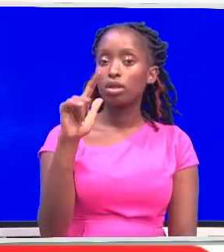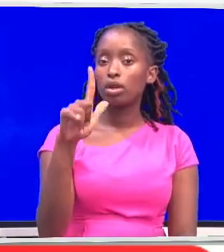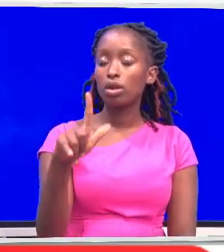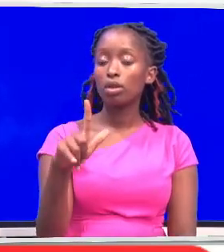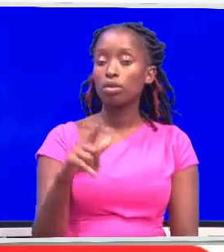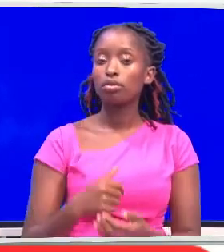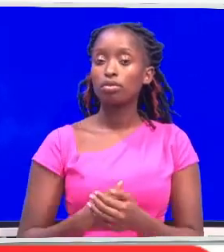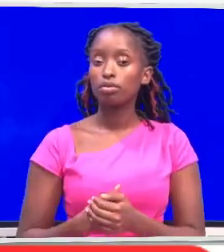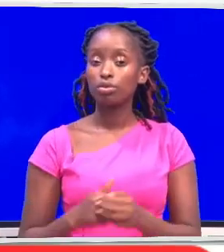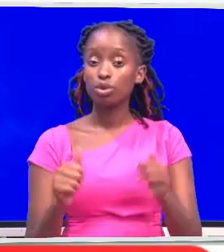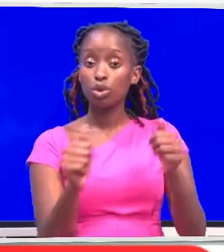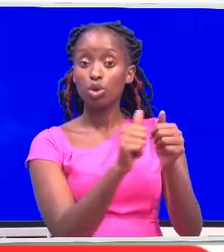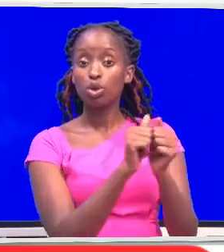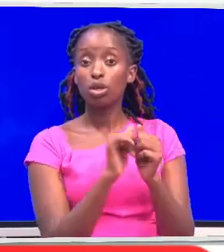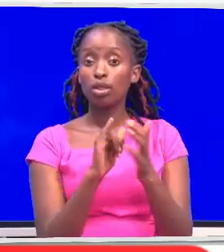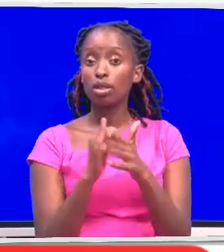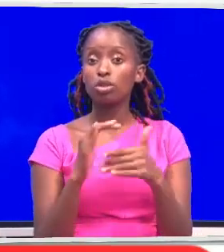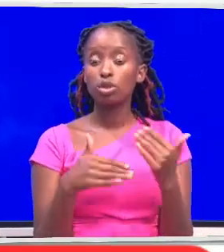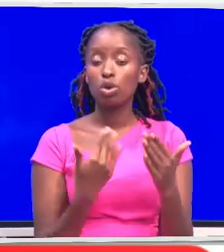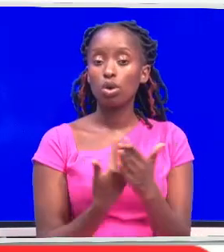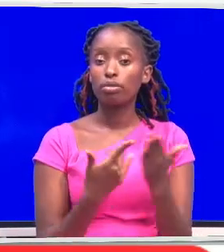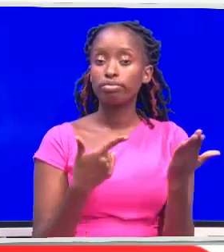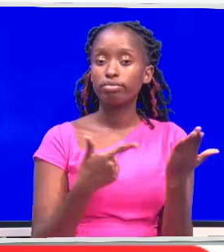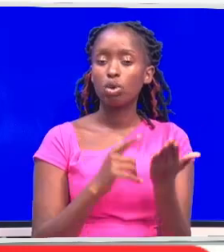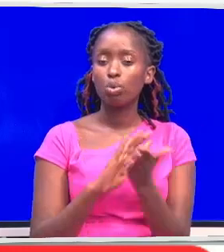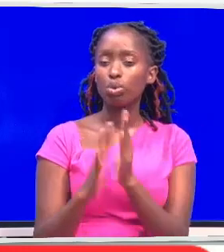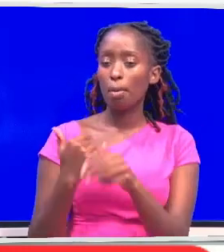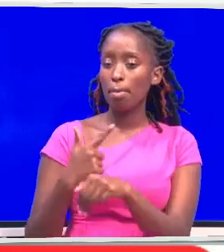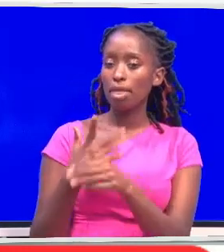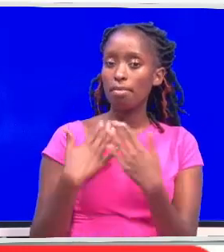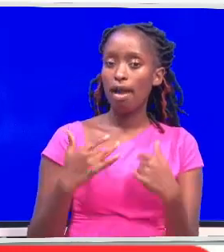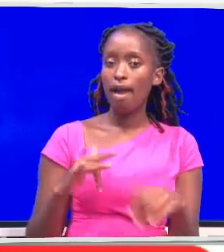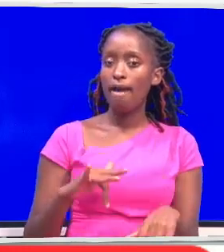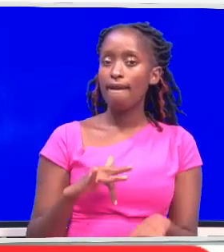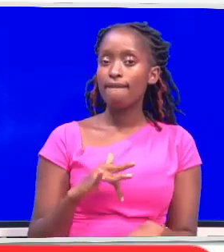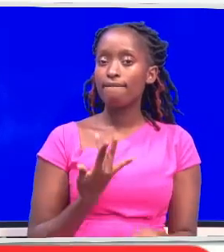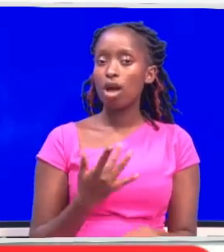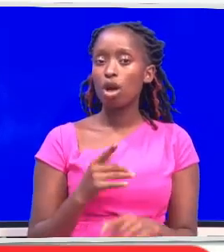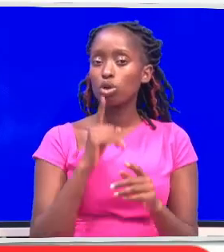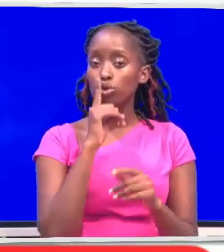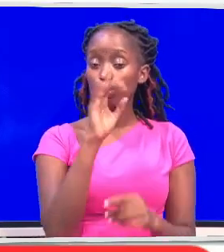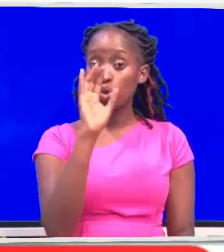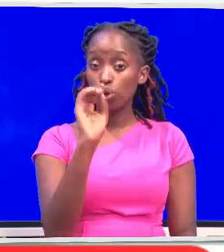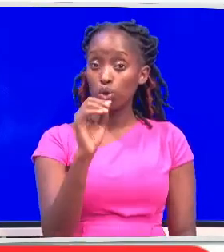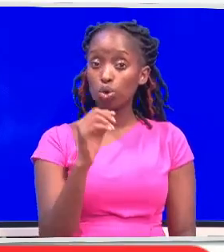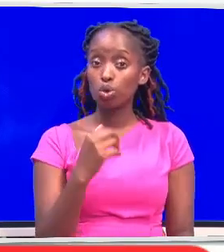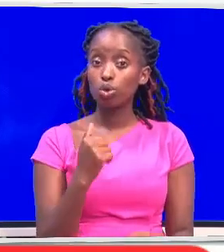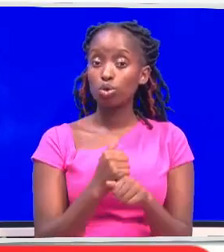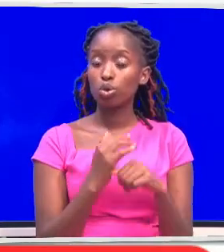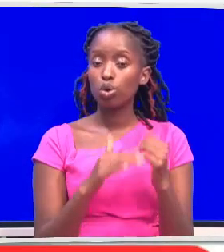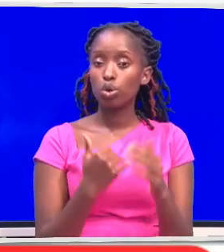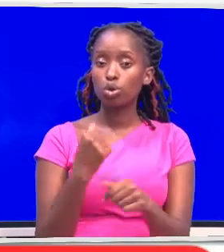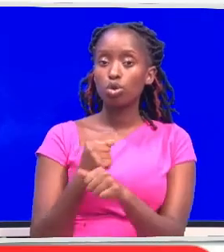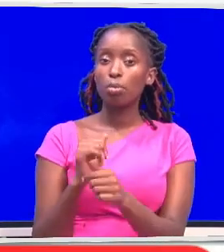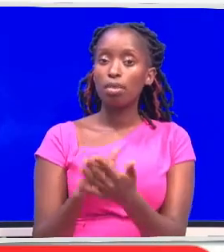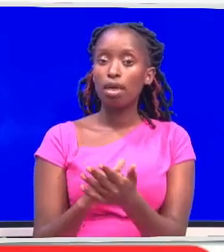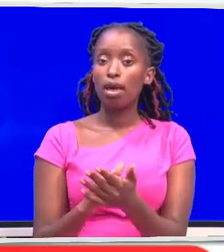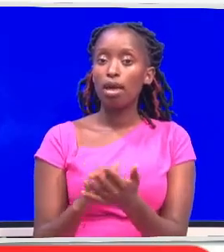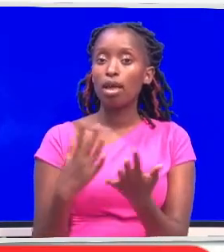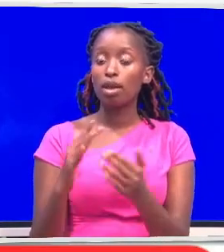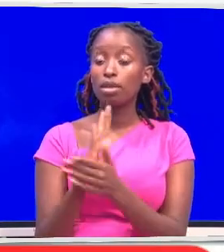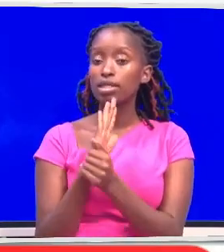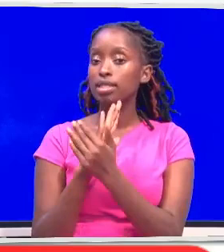technology without making them feel insecure that there'll be that technology to take up their job. So skilling is very important, and